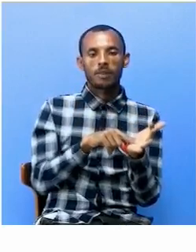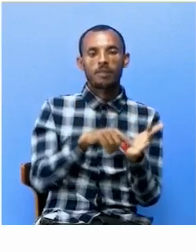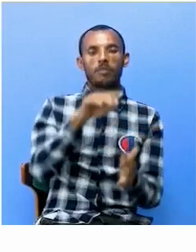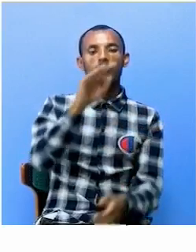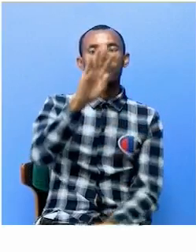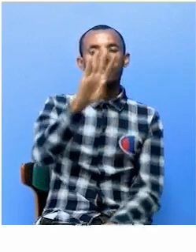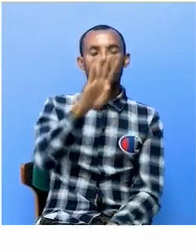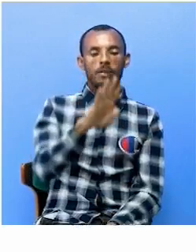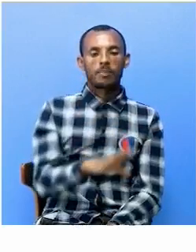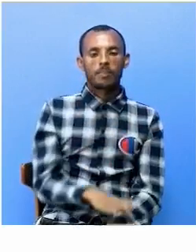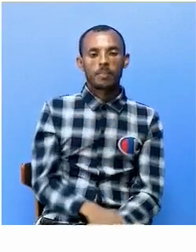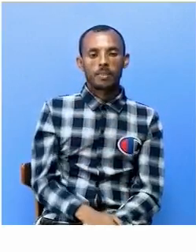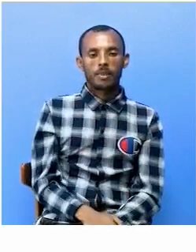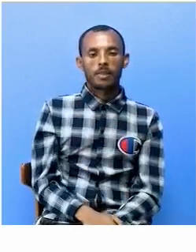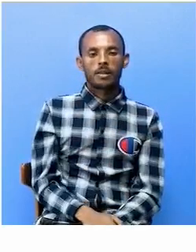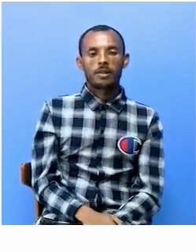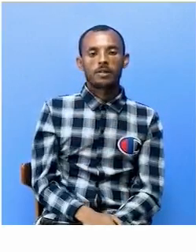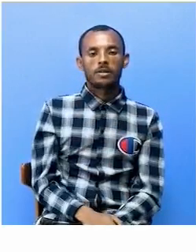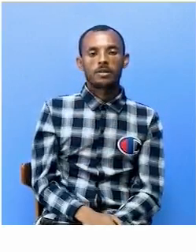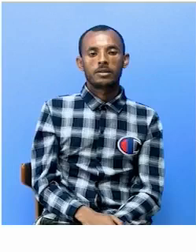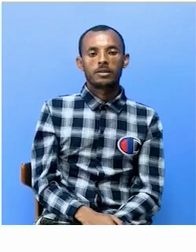4.4.